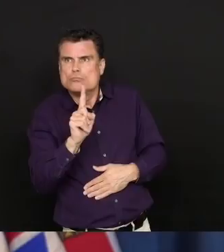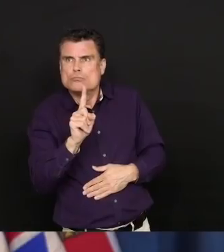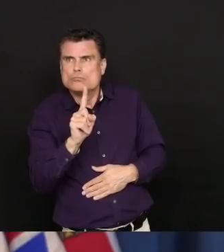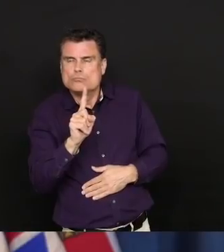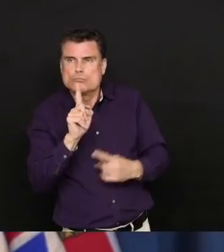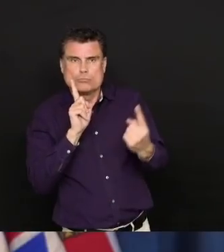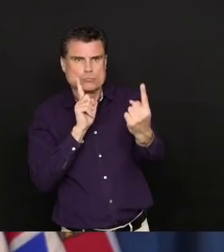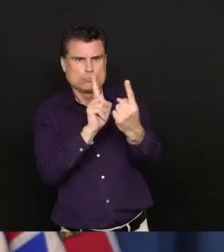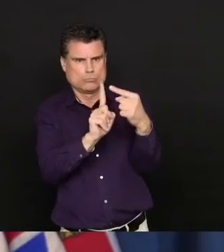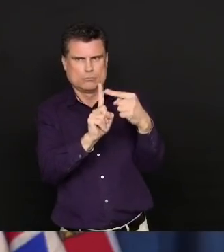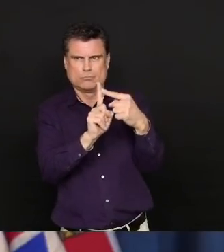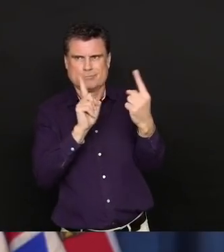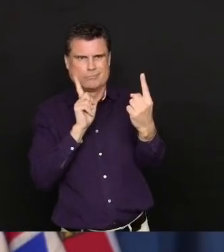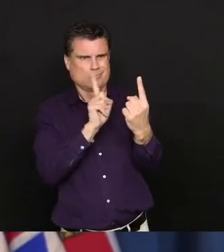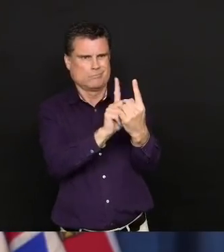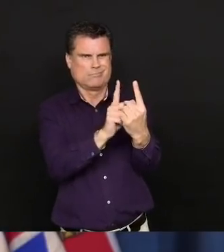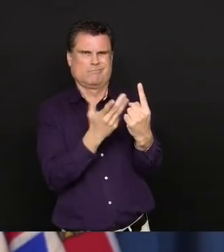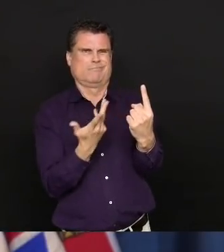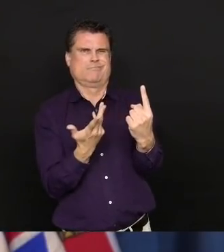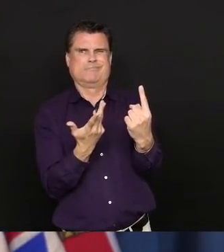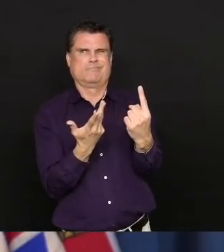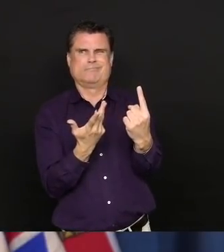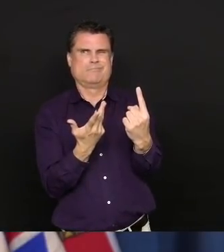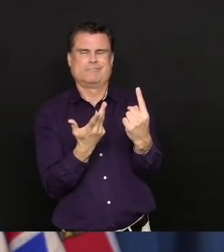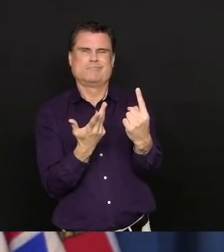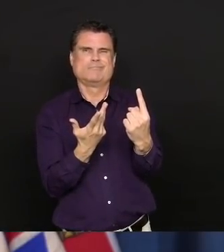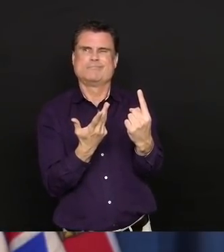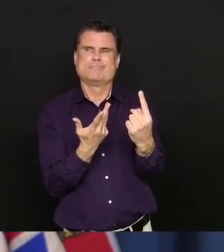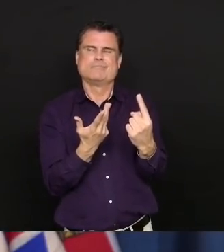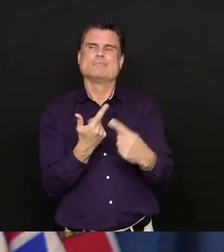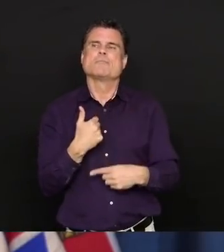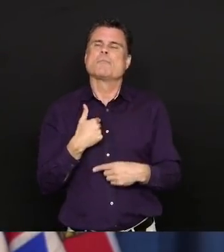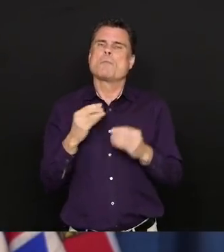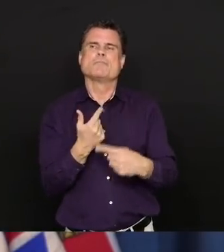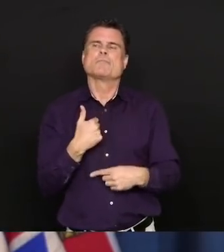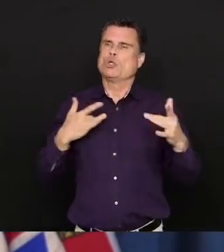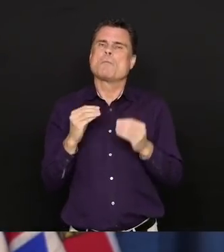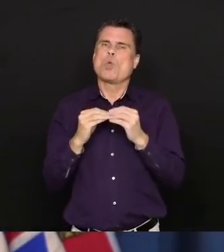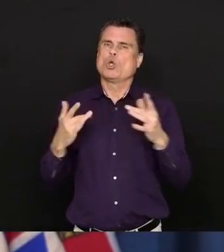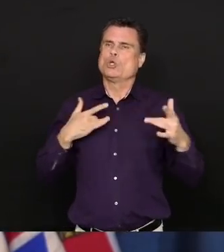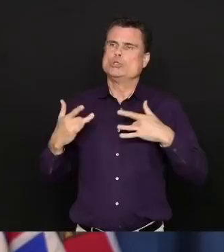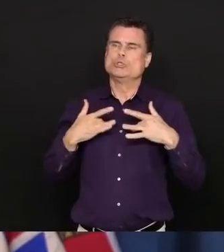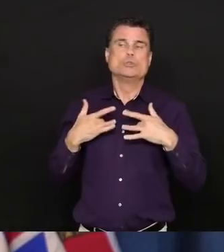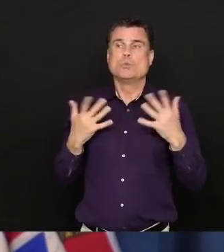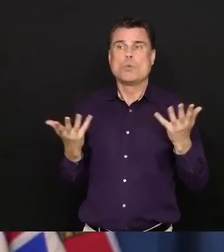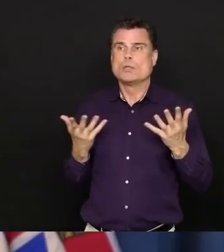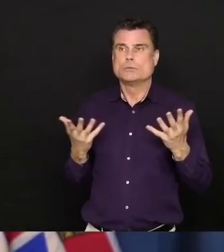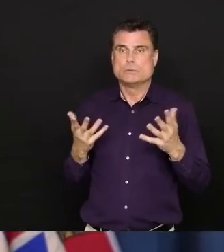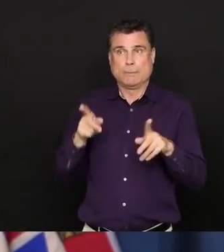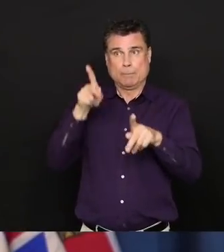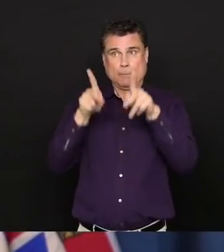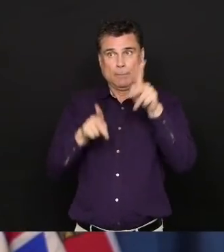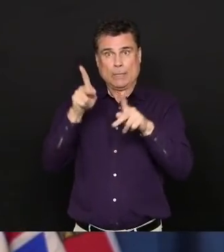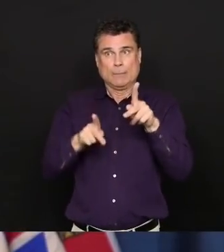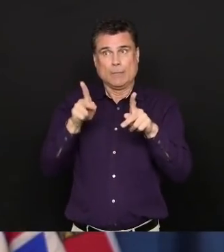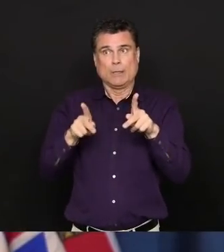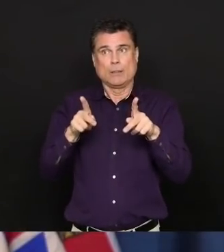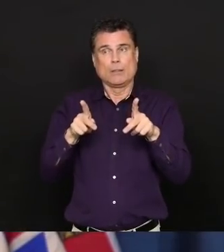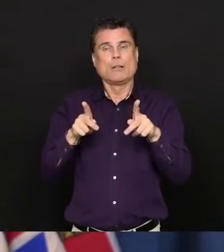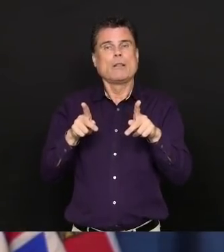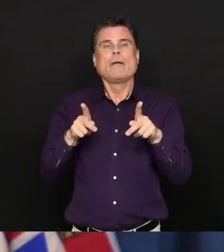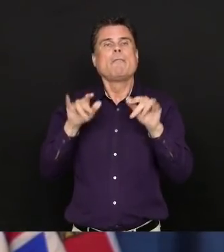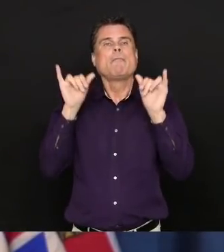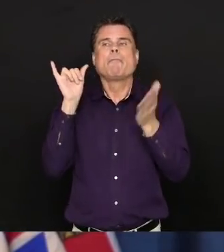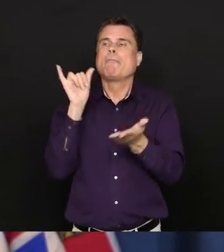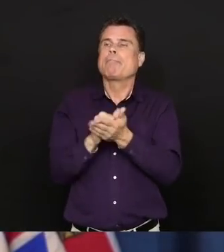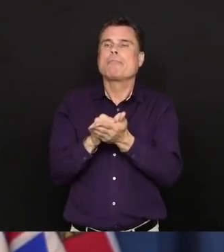so inside. So I am much more concerned about those parties, those host parties, the having people over and